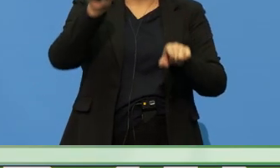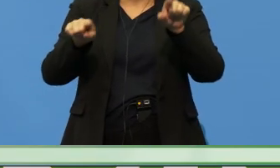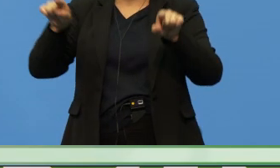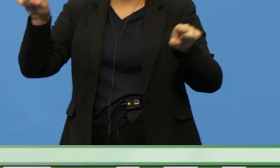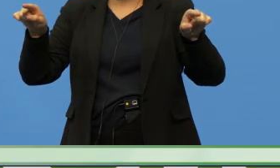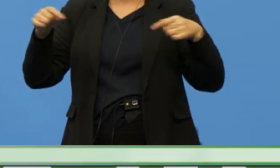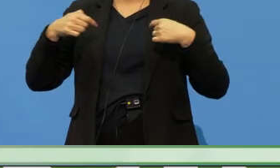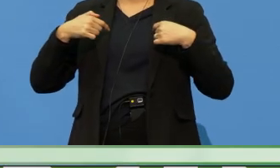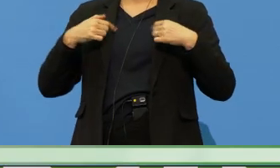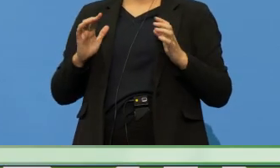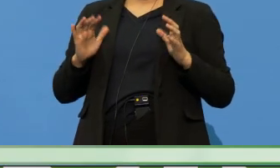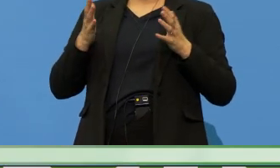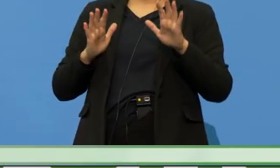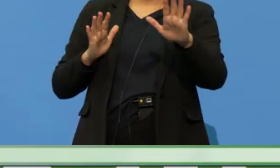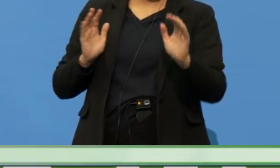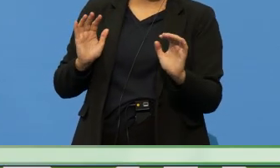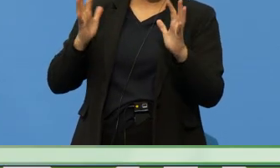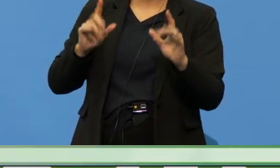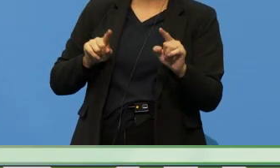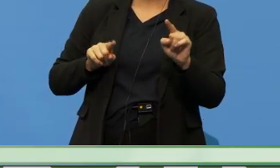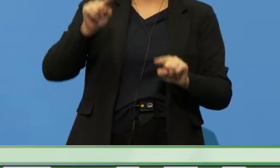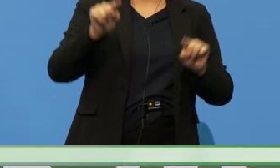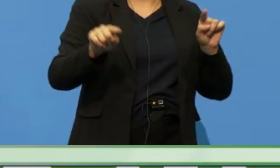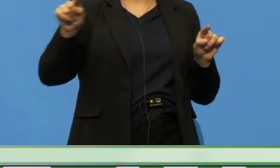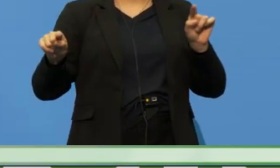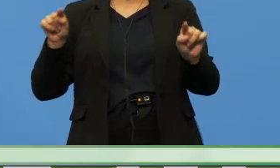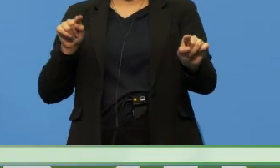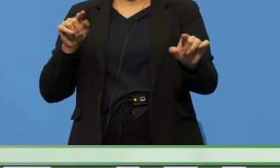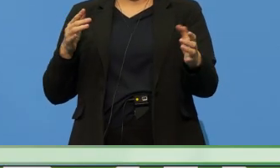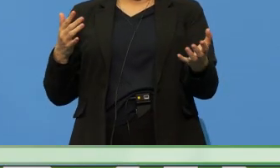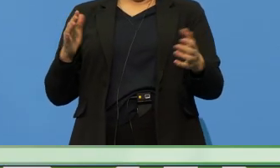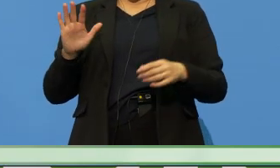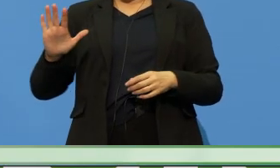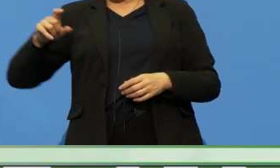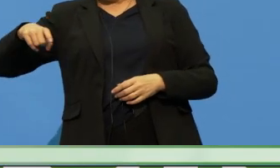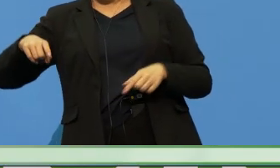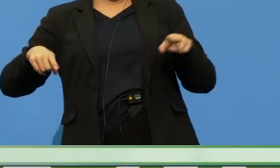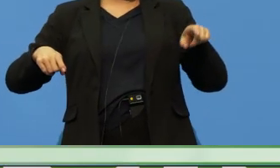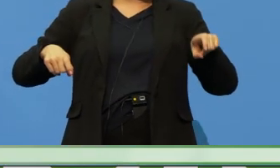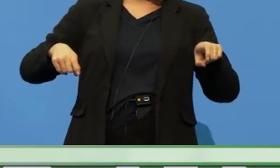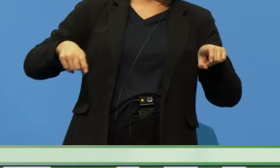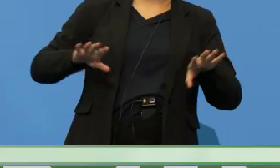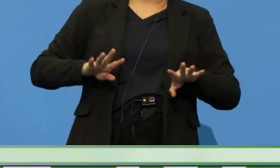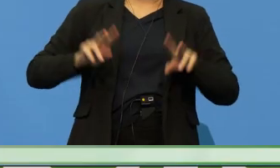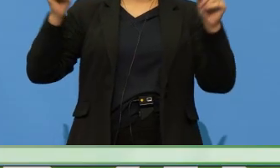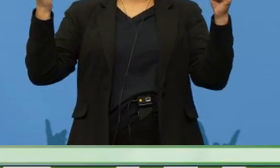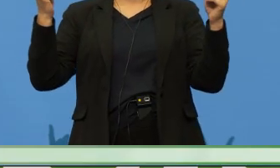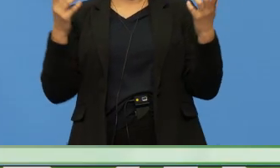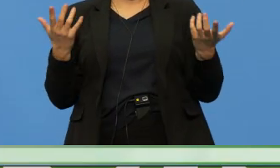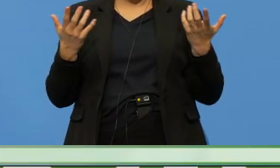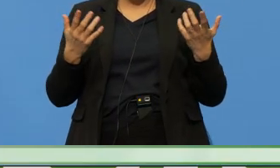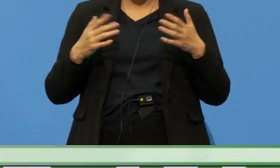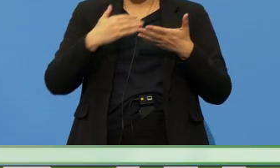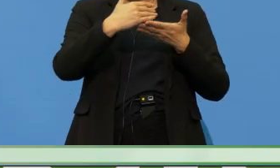individual lifespan. The diversity of our user needs is vast and actually also endless.